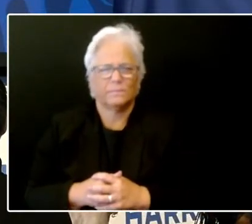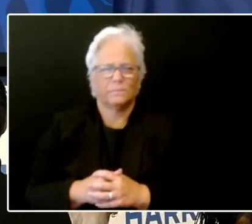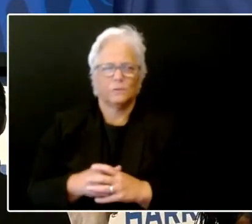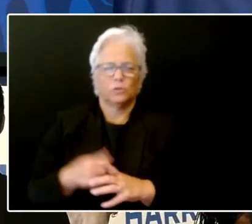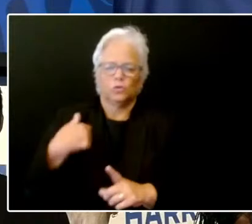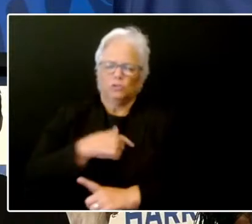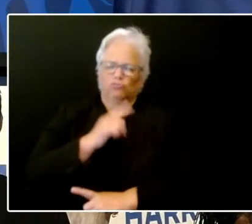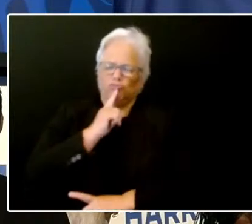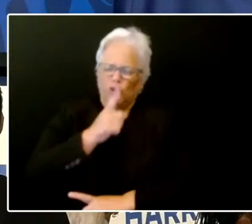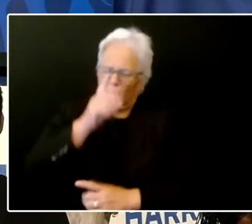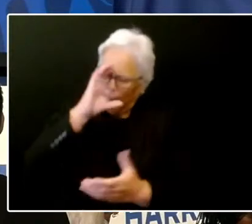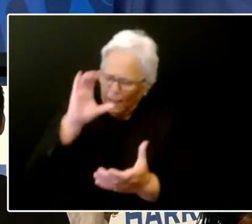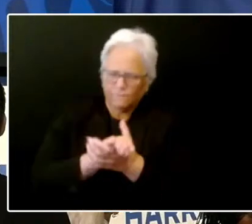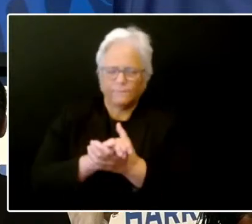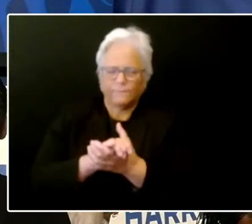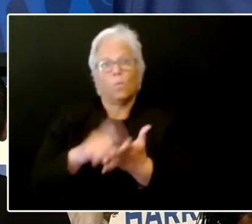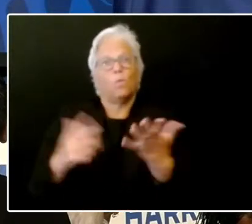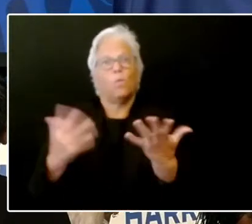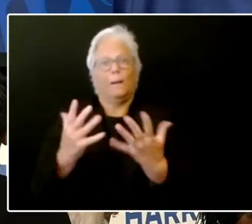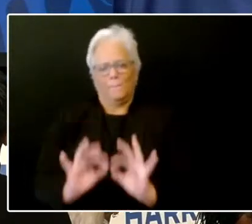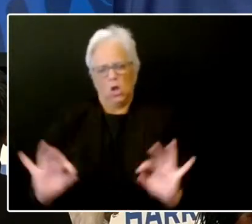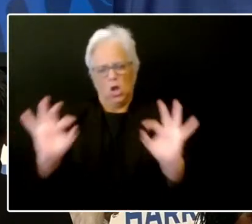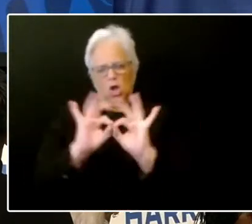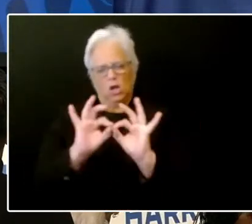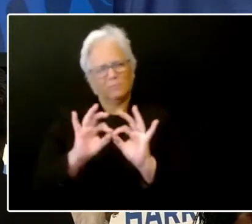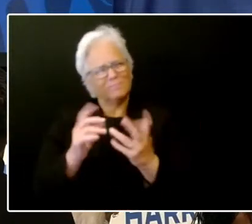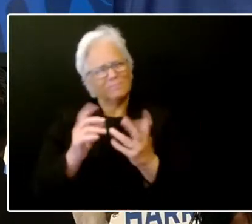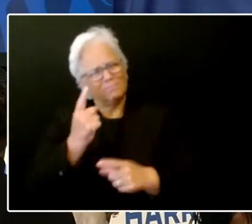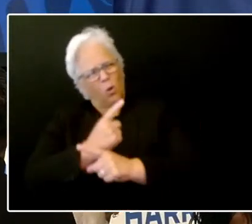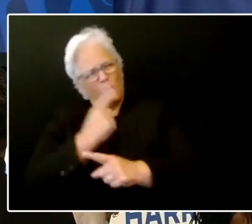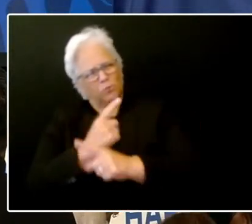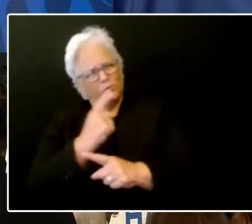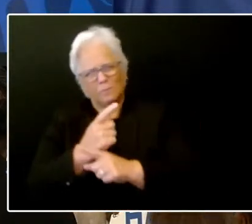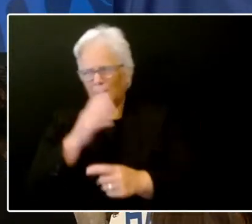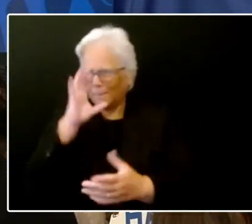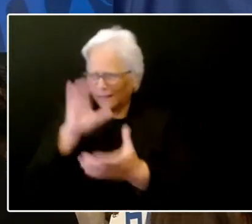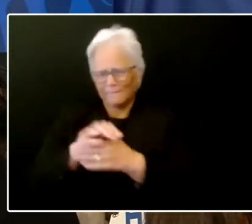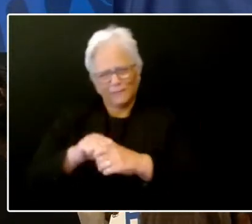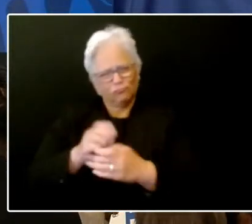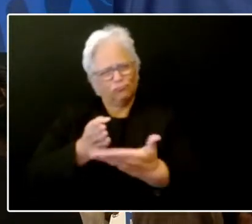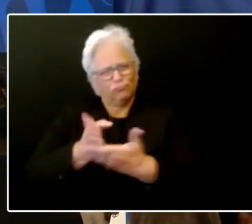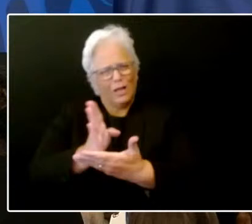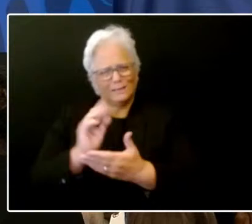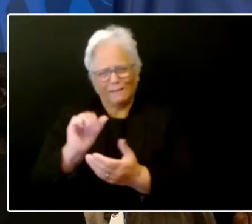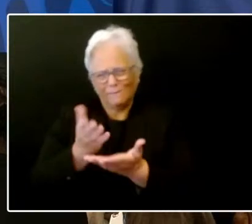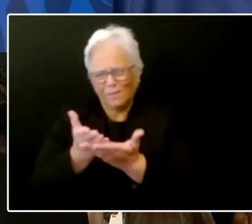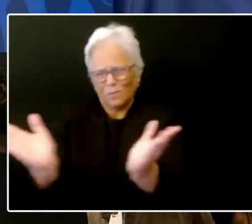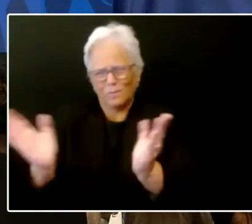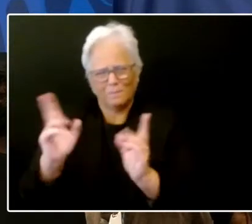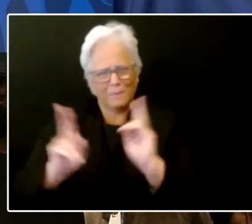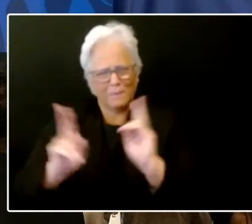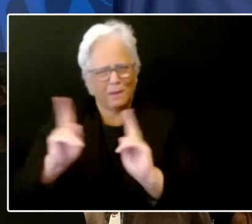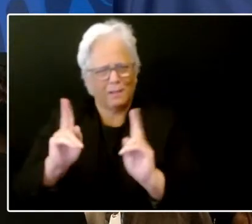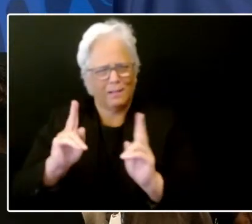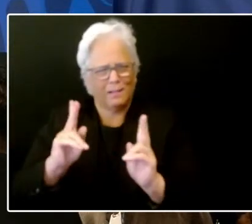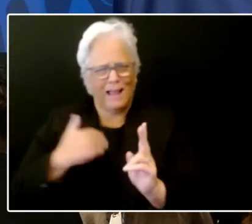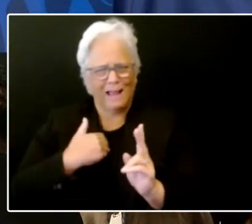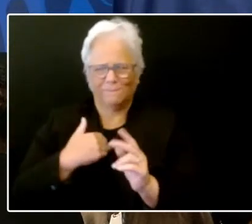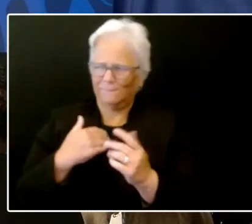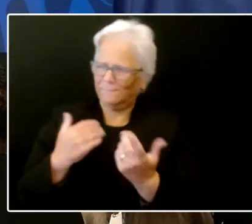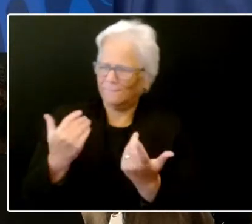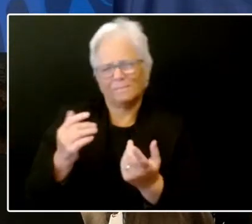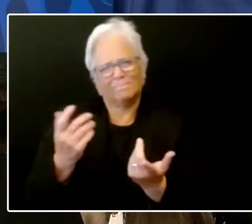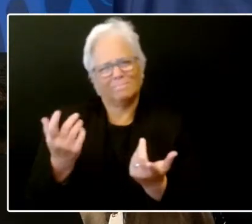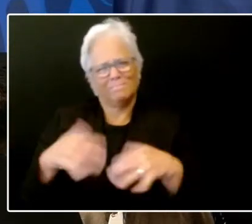all people to have dignity. So what we've done with medical debt, now not allowing on credit score, that means it can no longer be used to deny